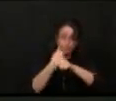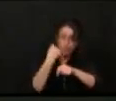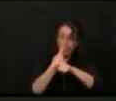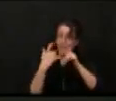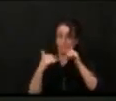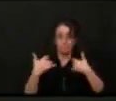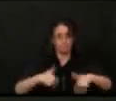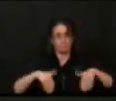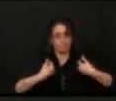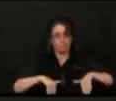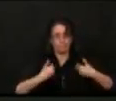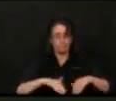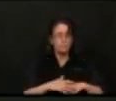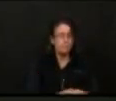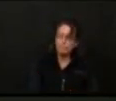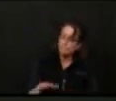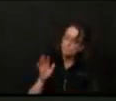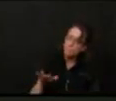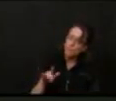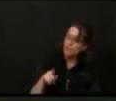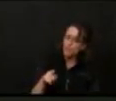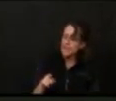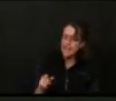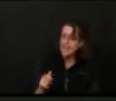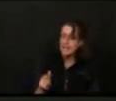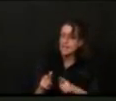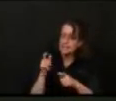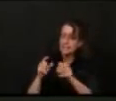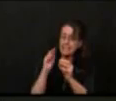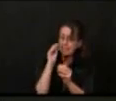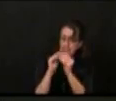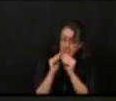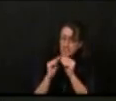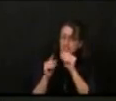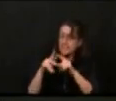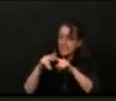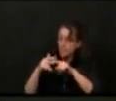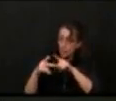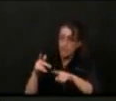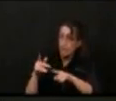Hannah, do you guys outsource any of the mechanical stuff?